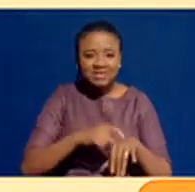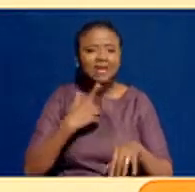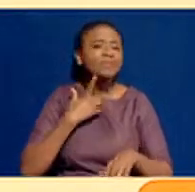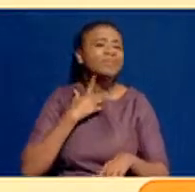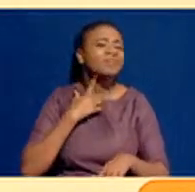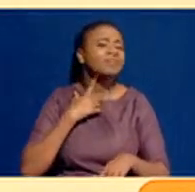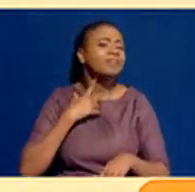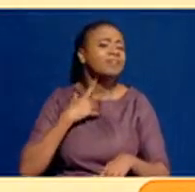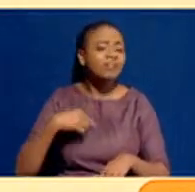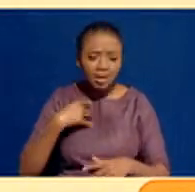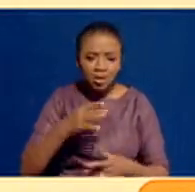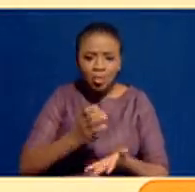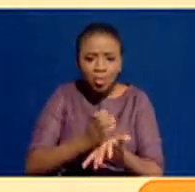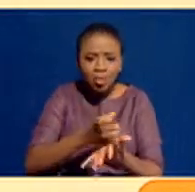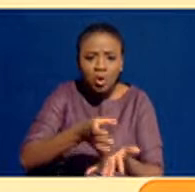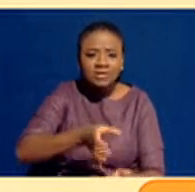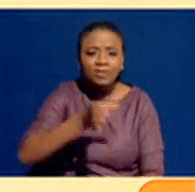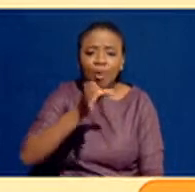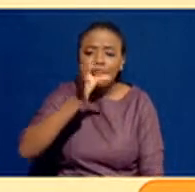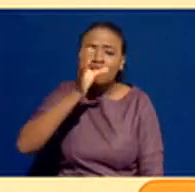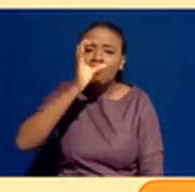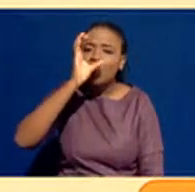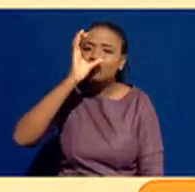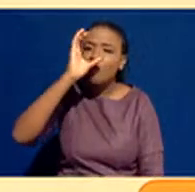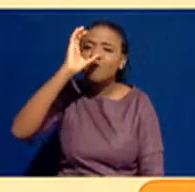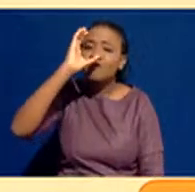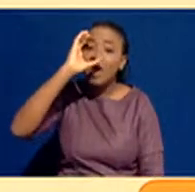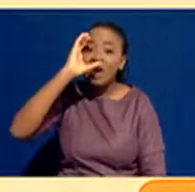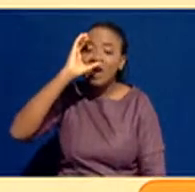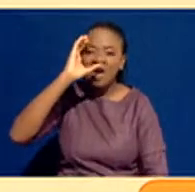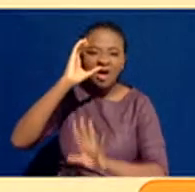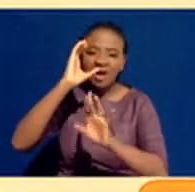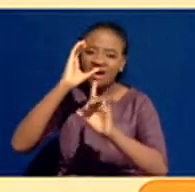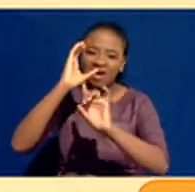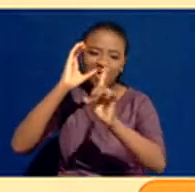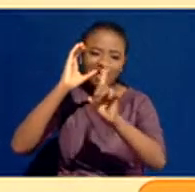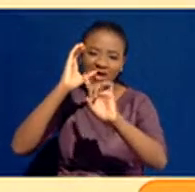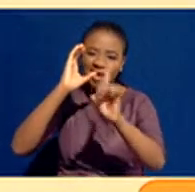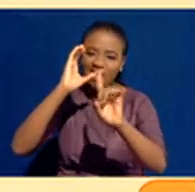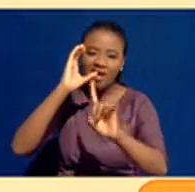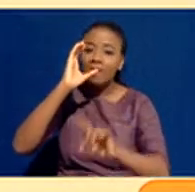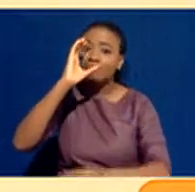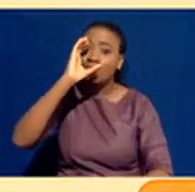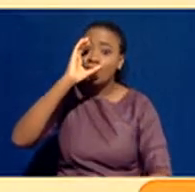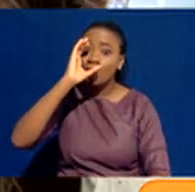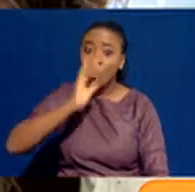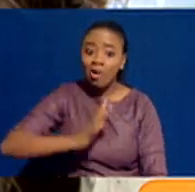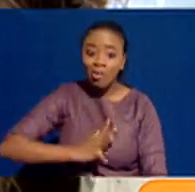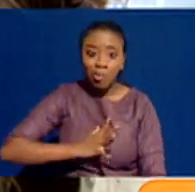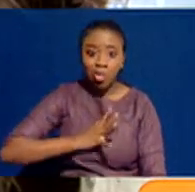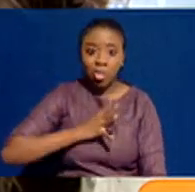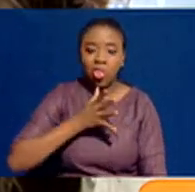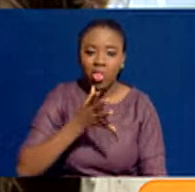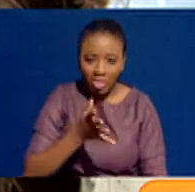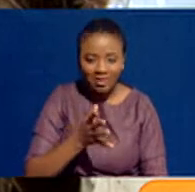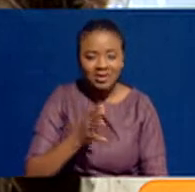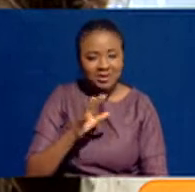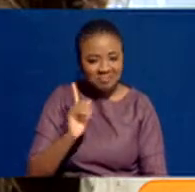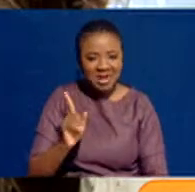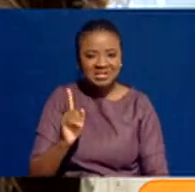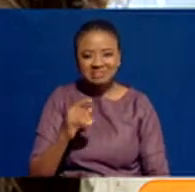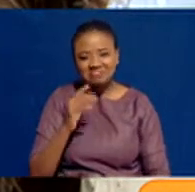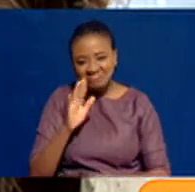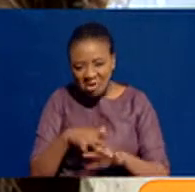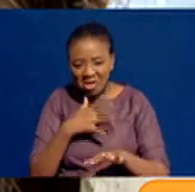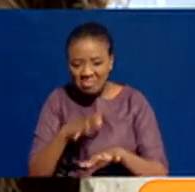run, grab the next glass of water and gulp it down, that will go. You will be more intentional about your eating and your